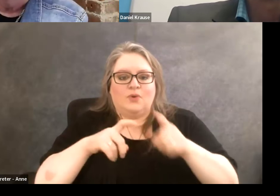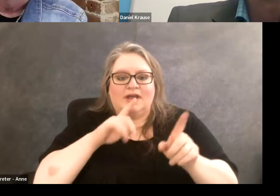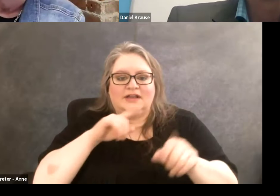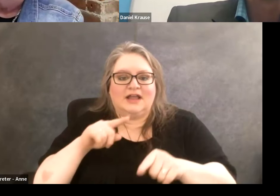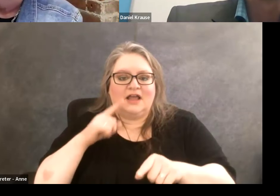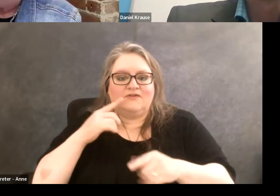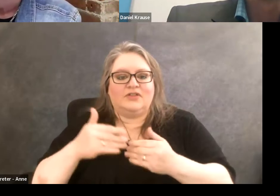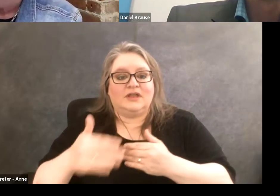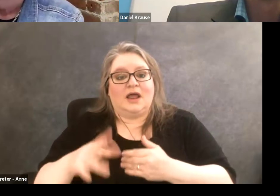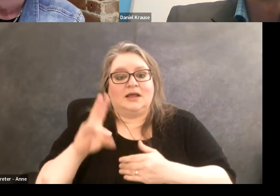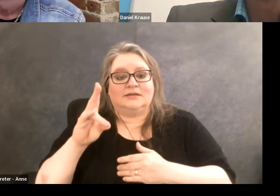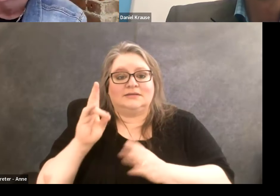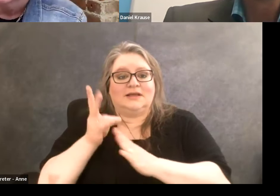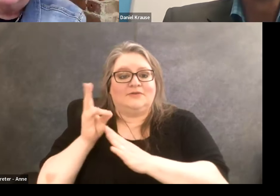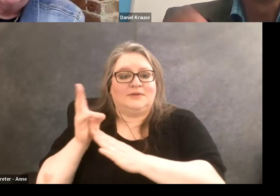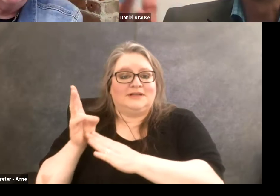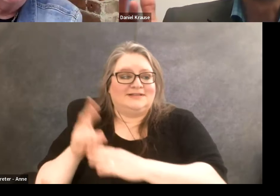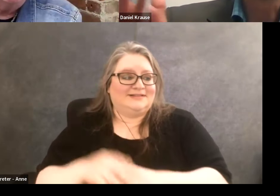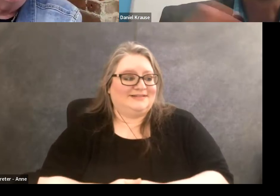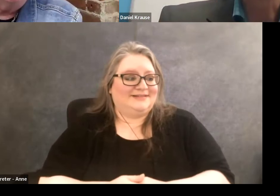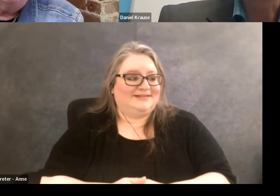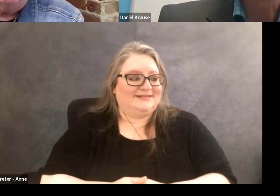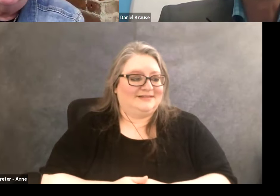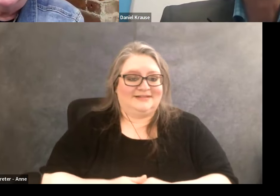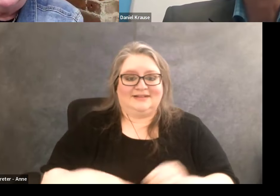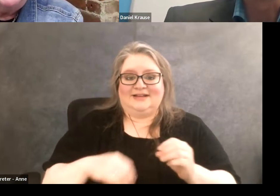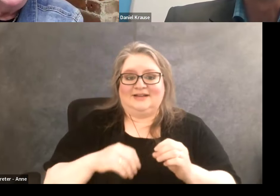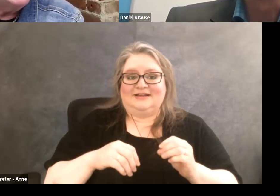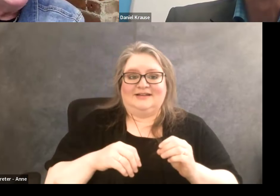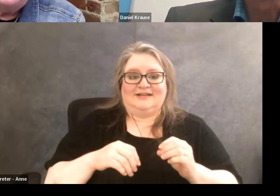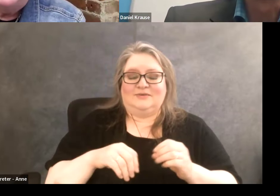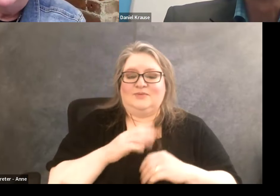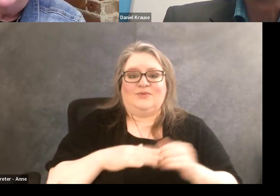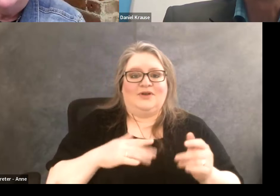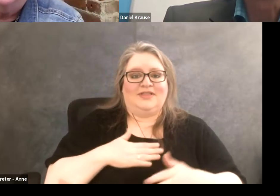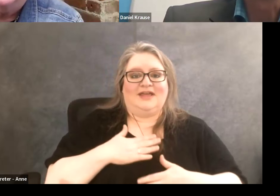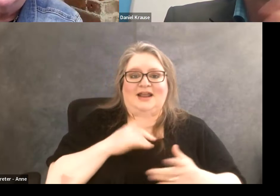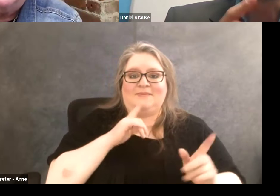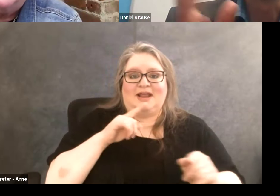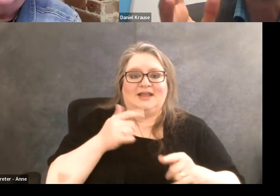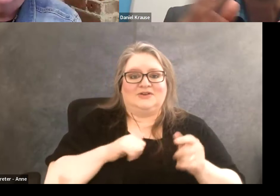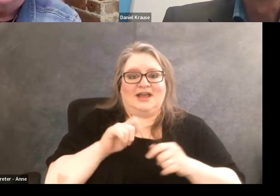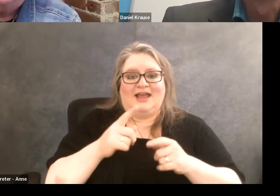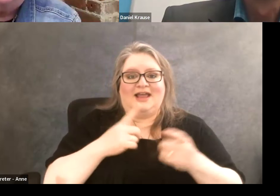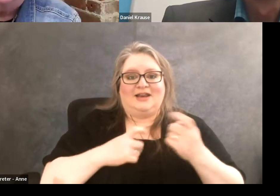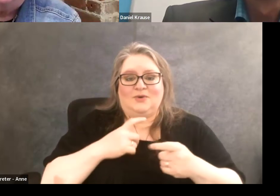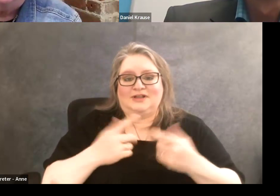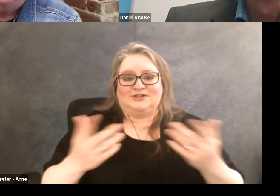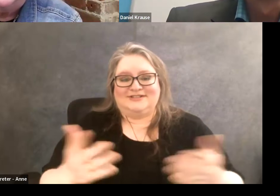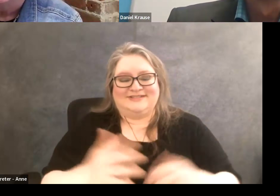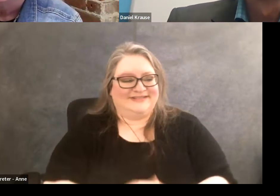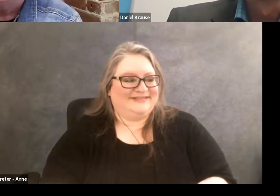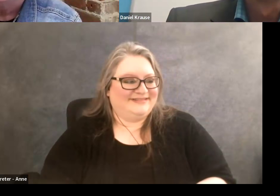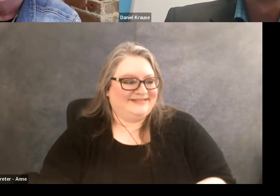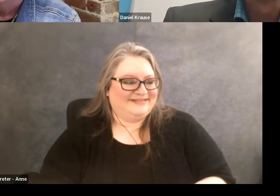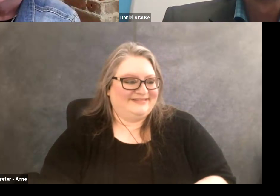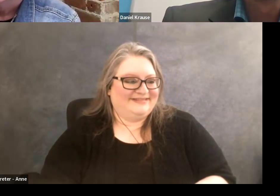7 minutes. More than happy to answer any questions about, well, anything Absolutely. that's dollar sign.